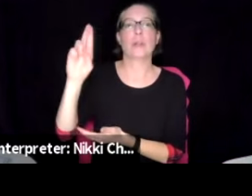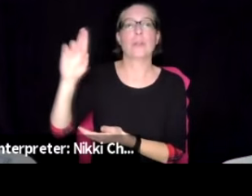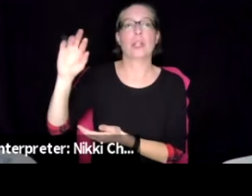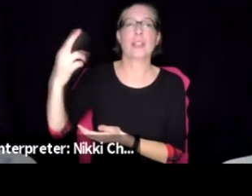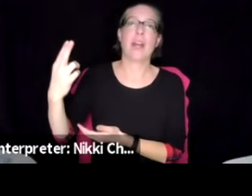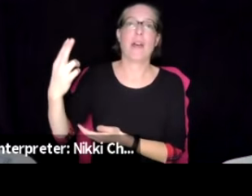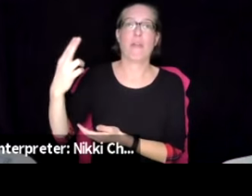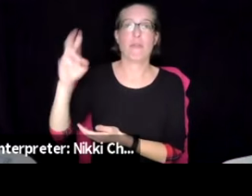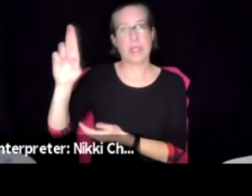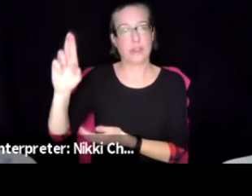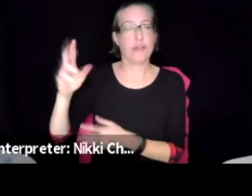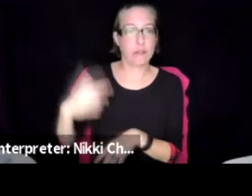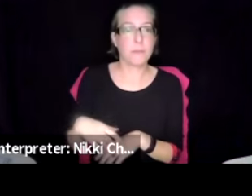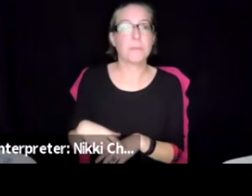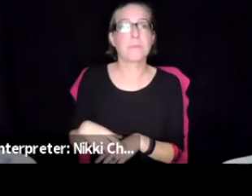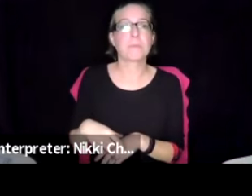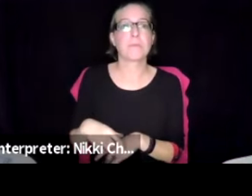Youth Engagement Initiative.